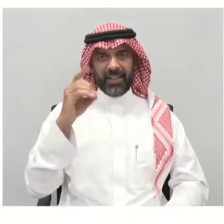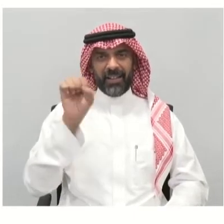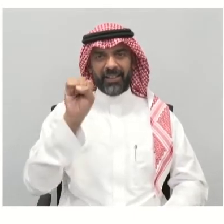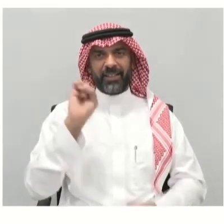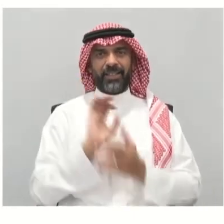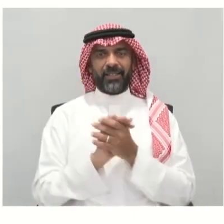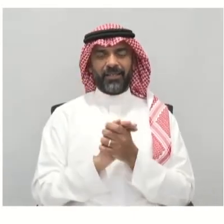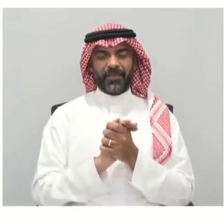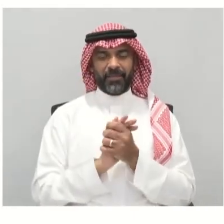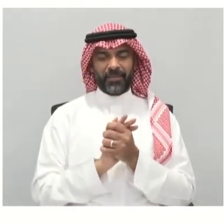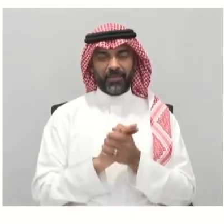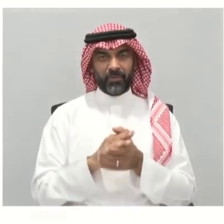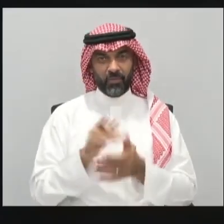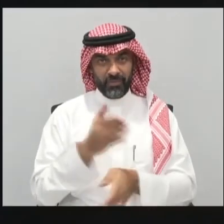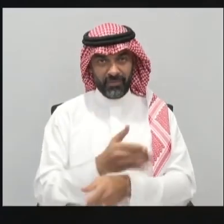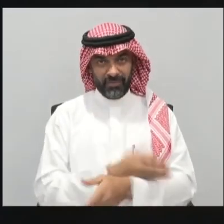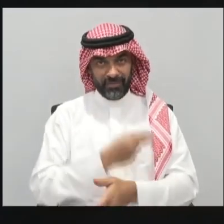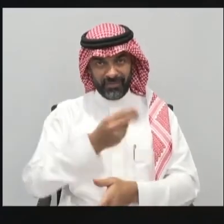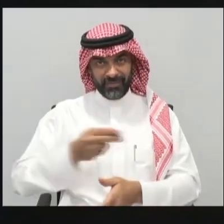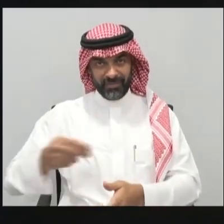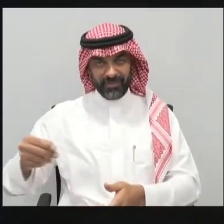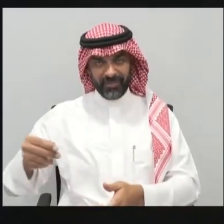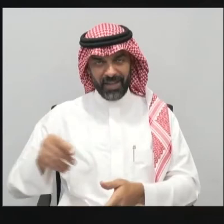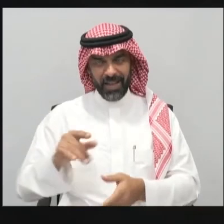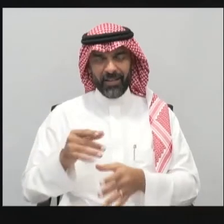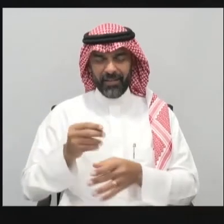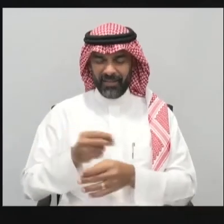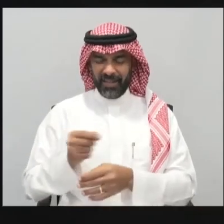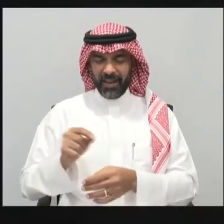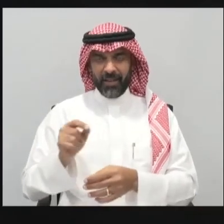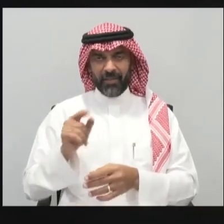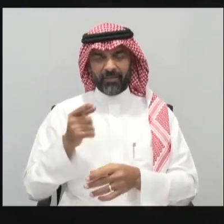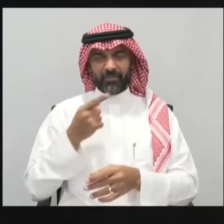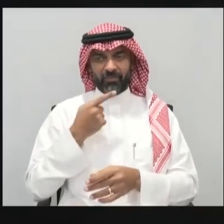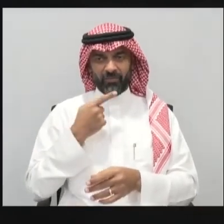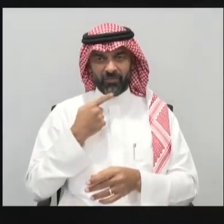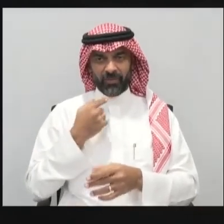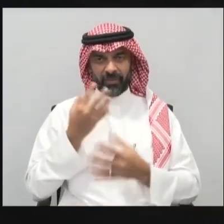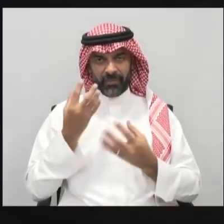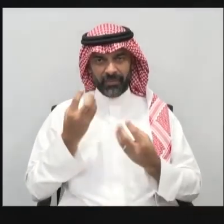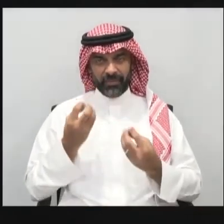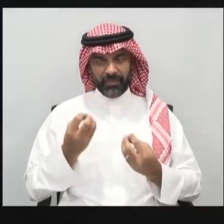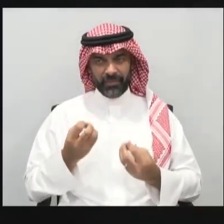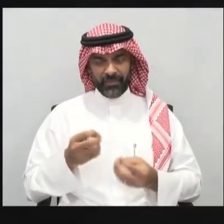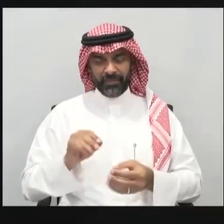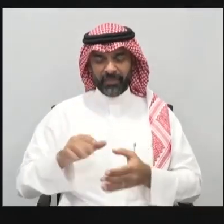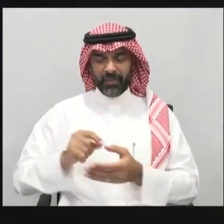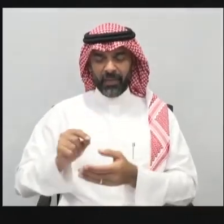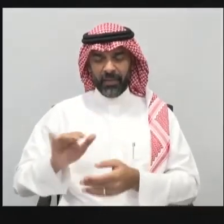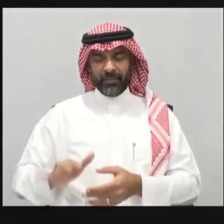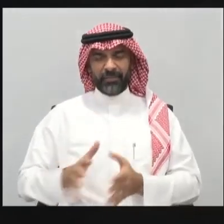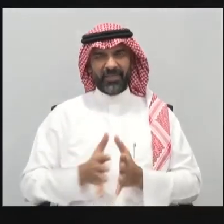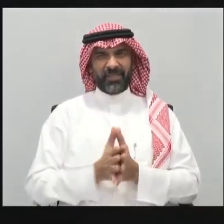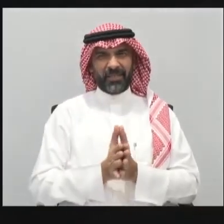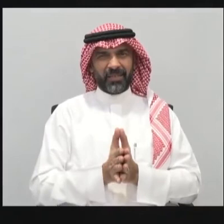Okay, are you getting tired from writing? It's okay. You don't have to write everything with me, but when you see someone write,